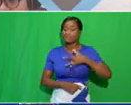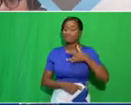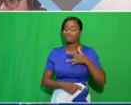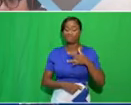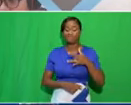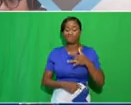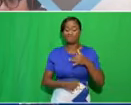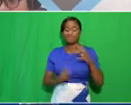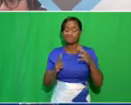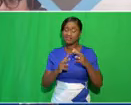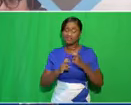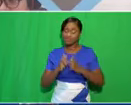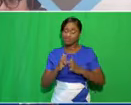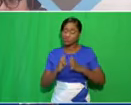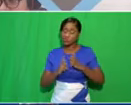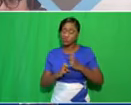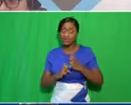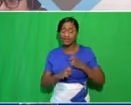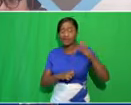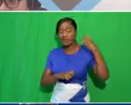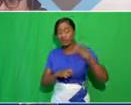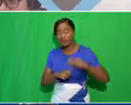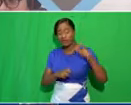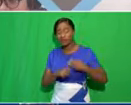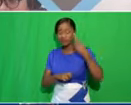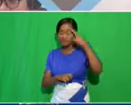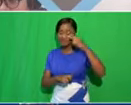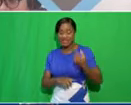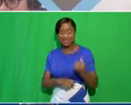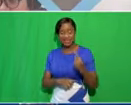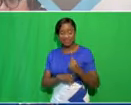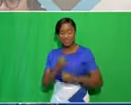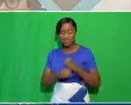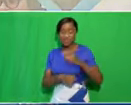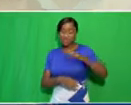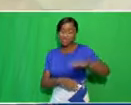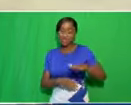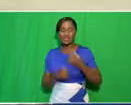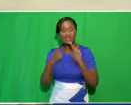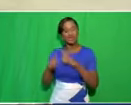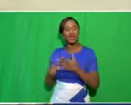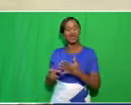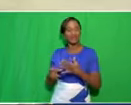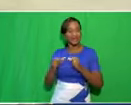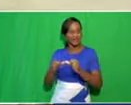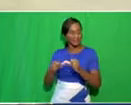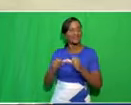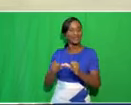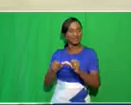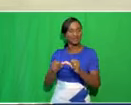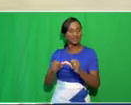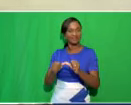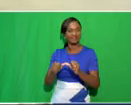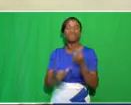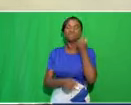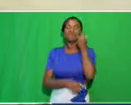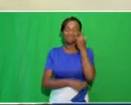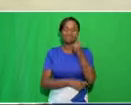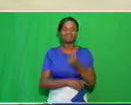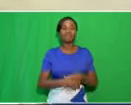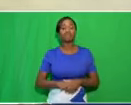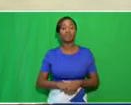know, emotional and for that child at that point. Yeah. So the answer to that question is ongoing. Understand.